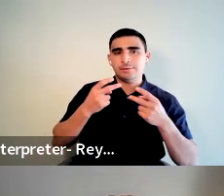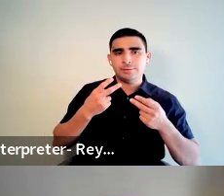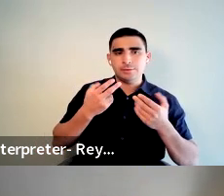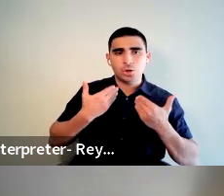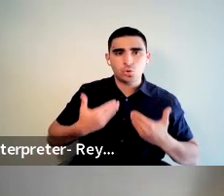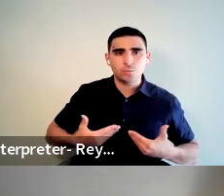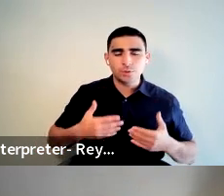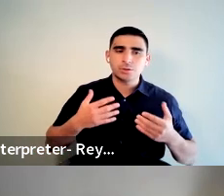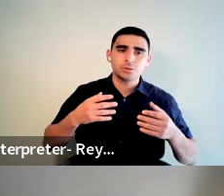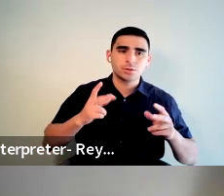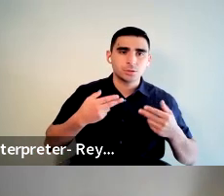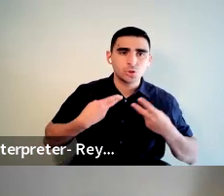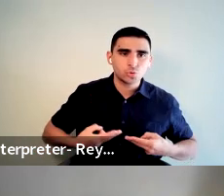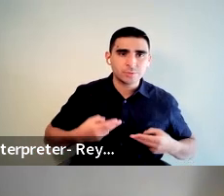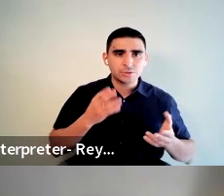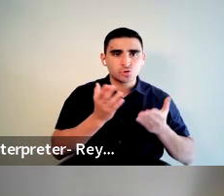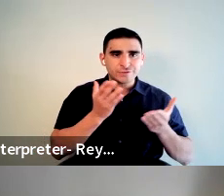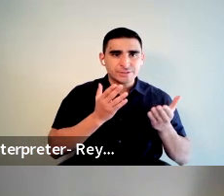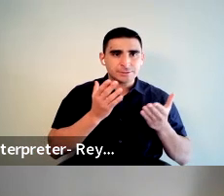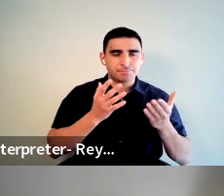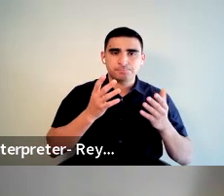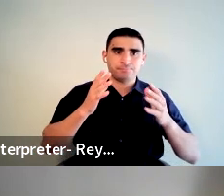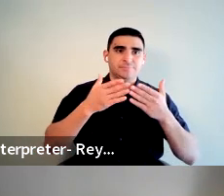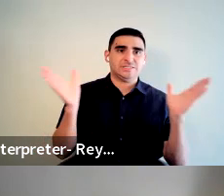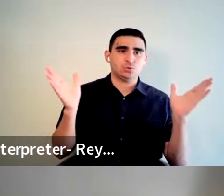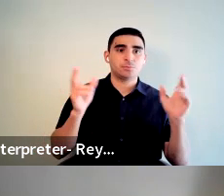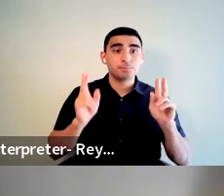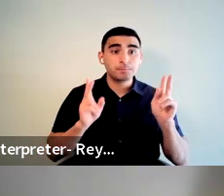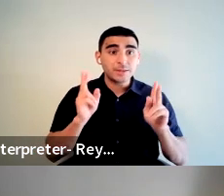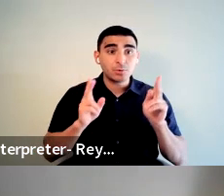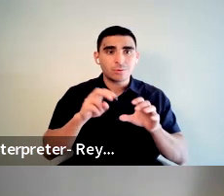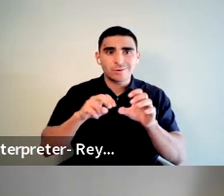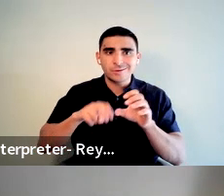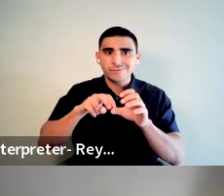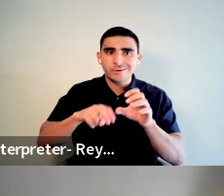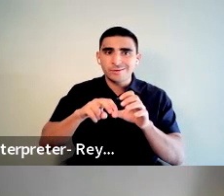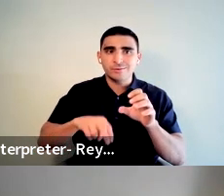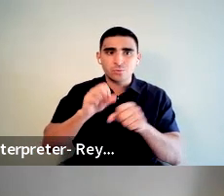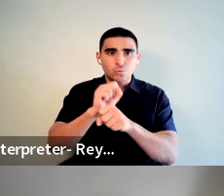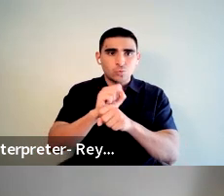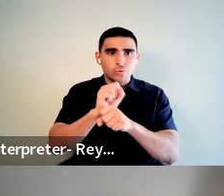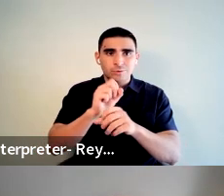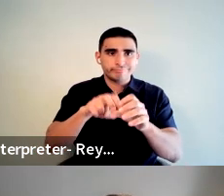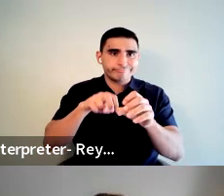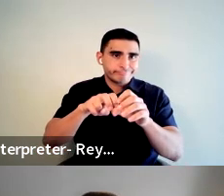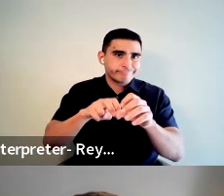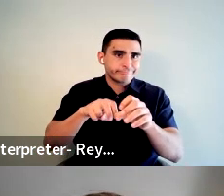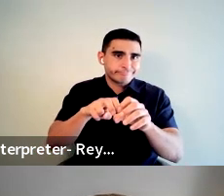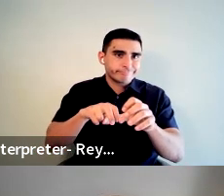world in general, that people are leaving the field in kind of mass amounts, and just curious if there's a place